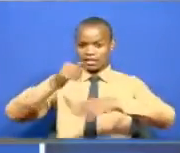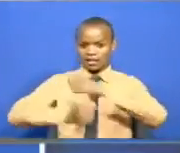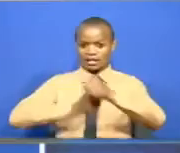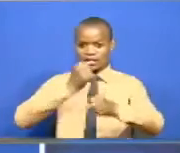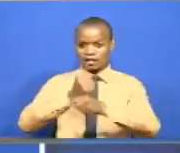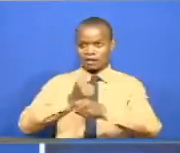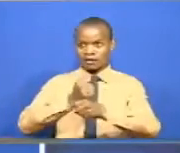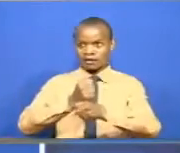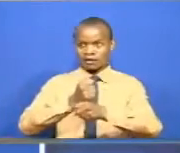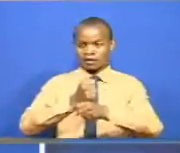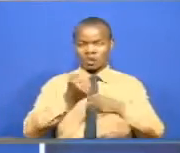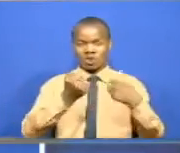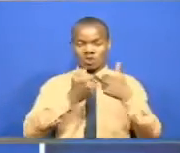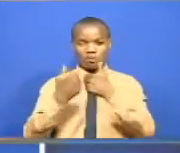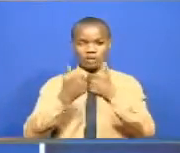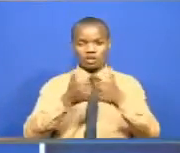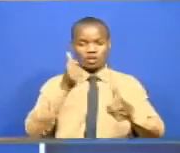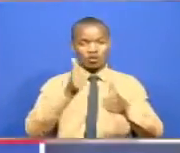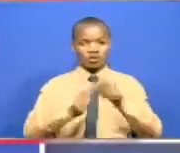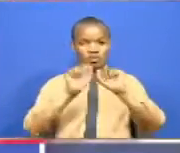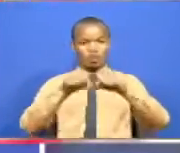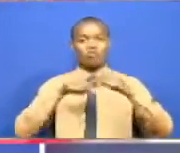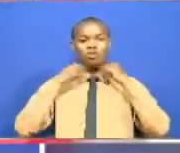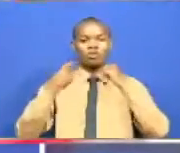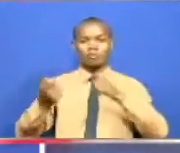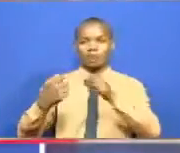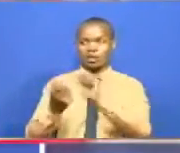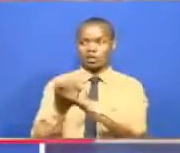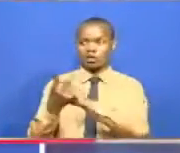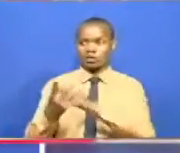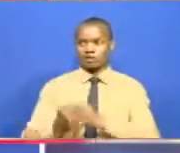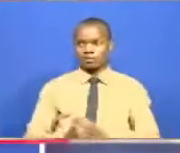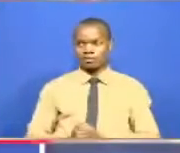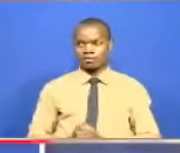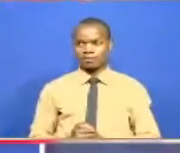Chess Championship, which we look forward to hosting in December.